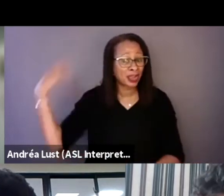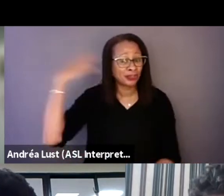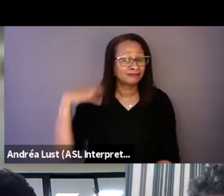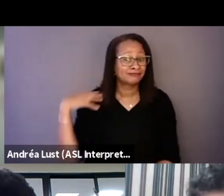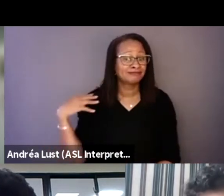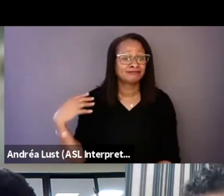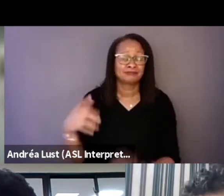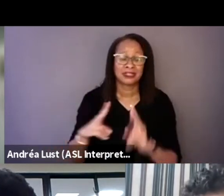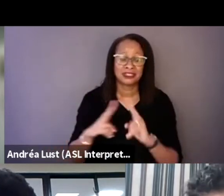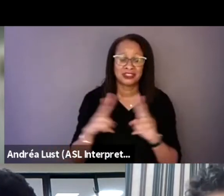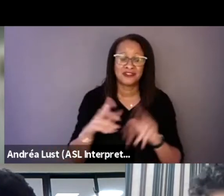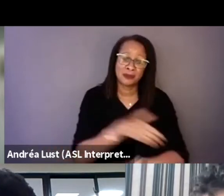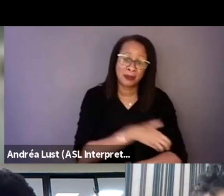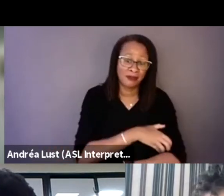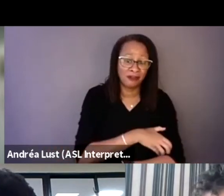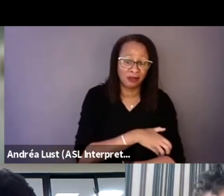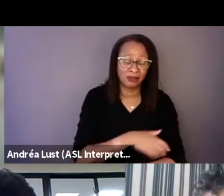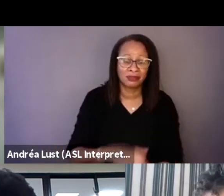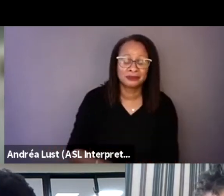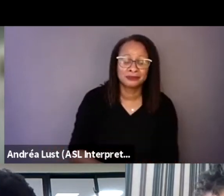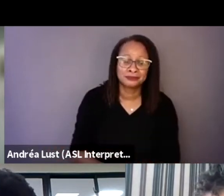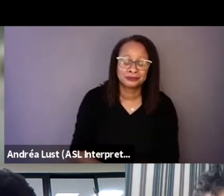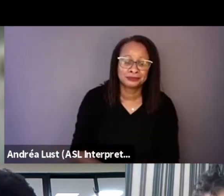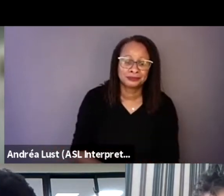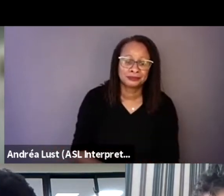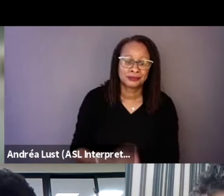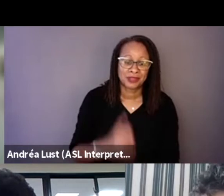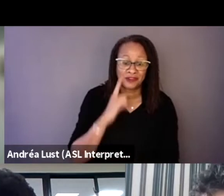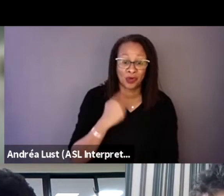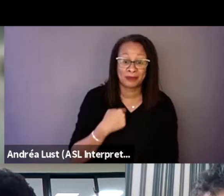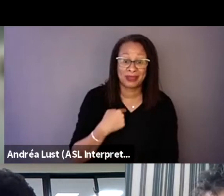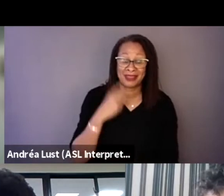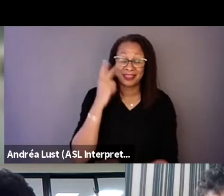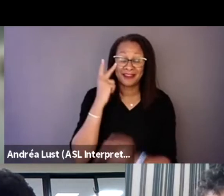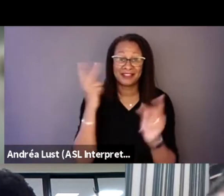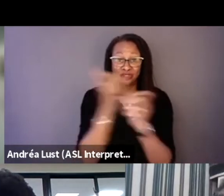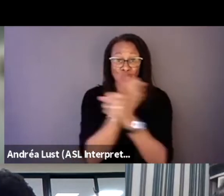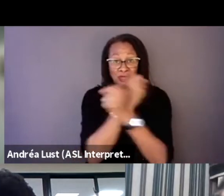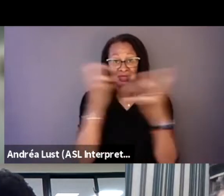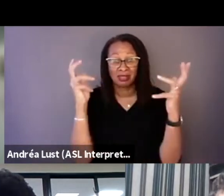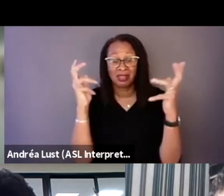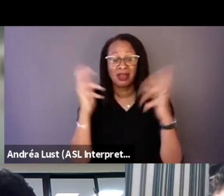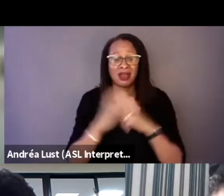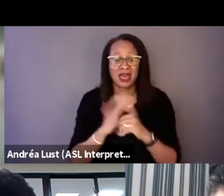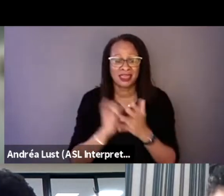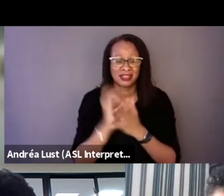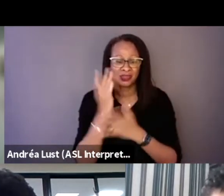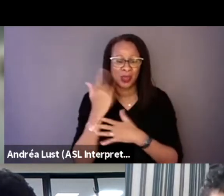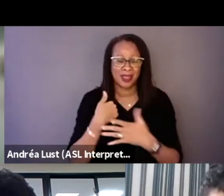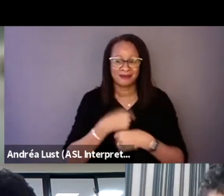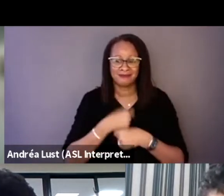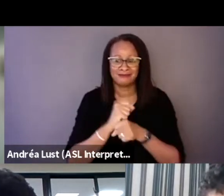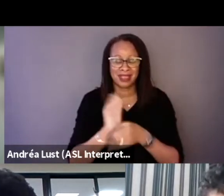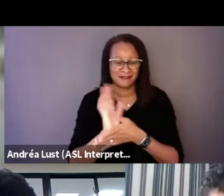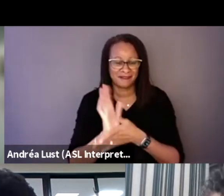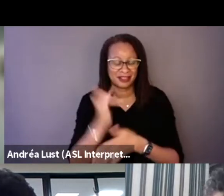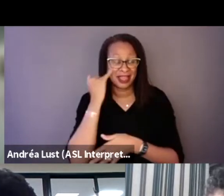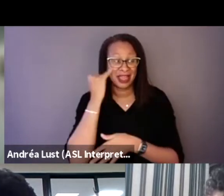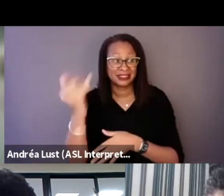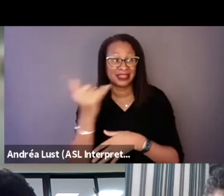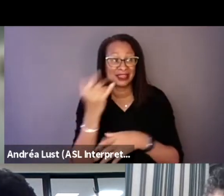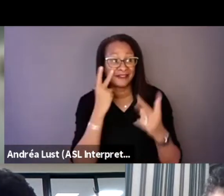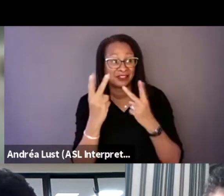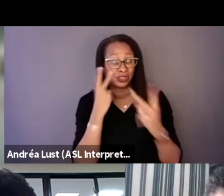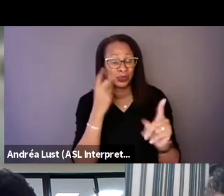really powerful. And for me, the visuals, that's why I make film, the idea of the visuals hitting you